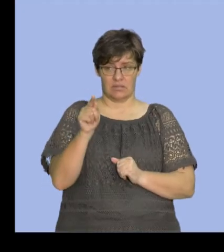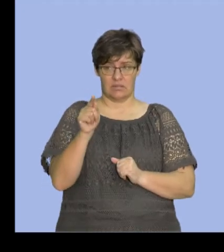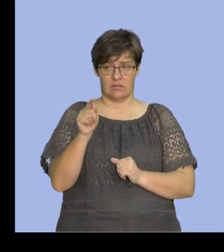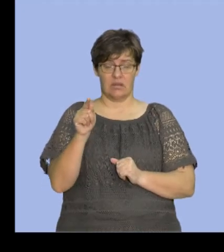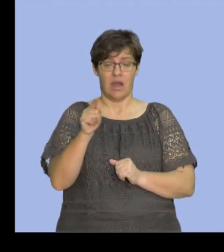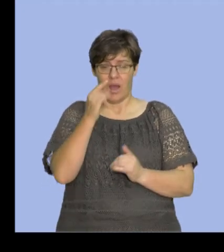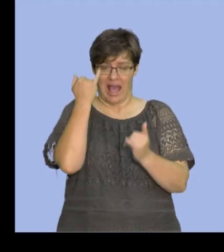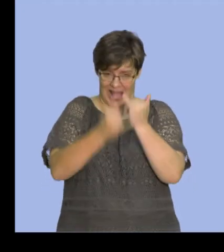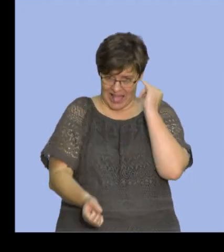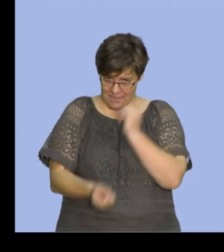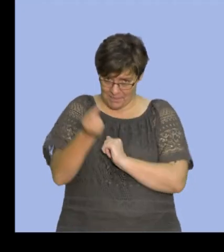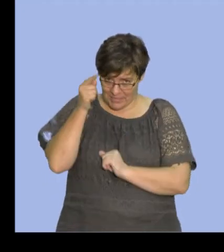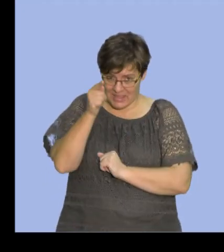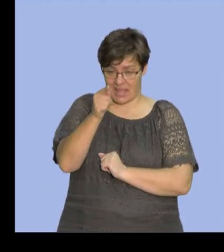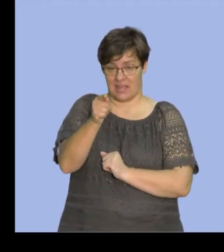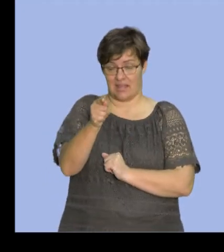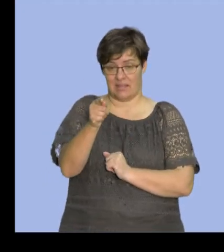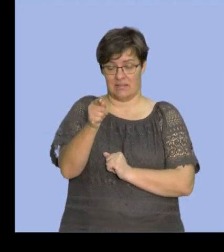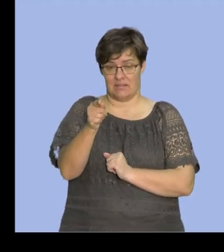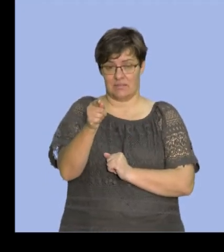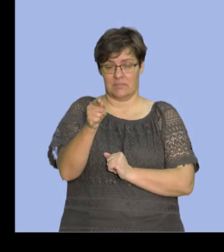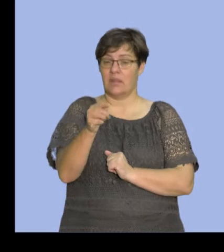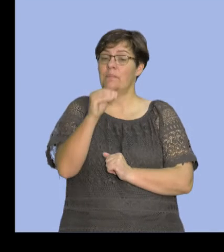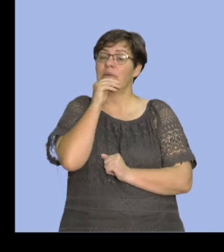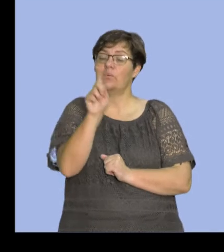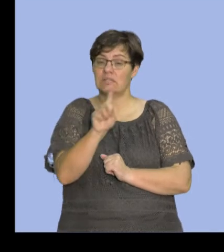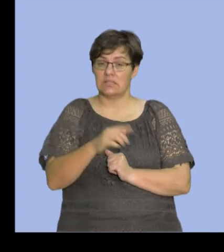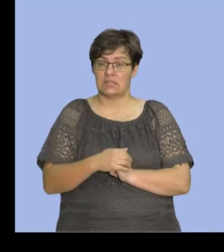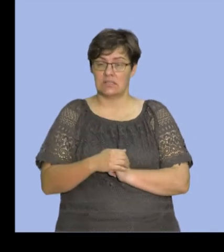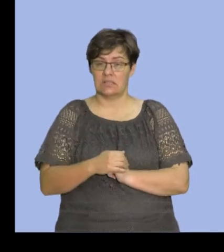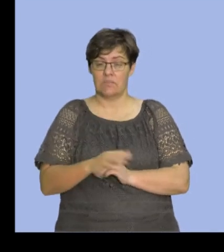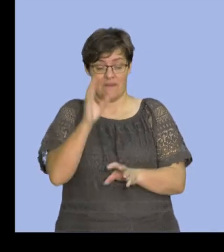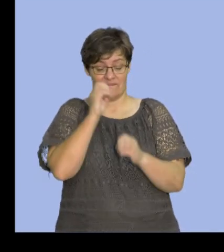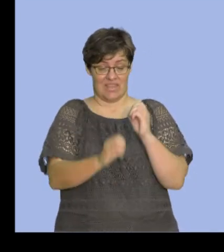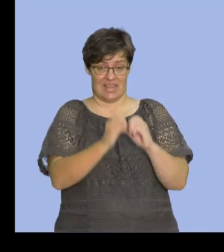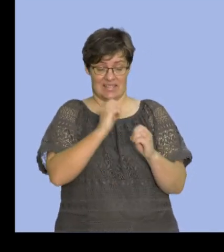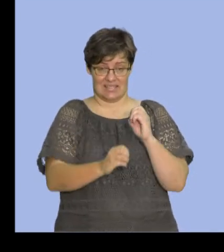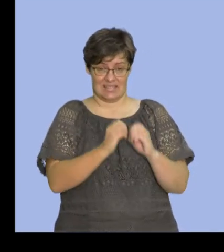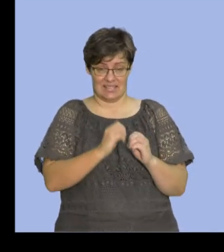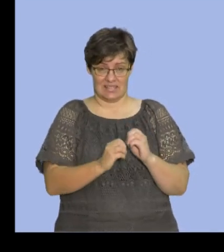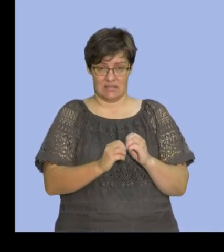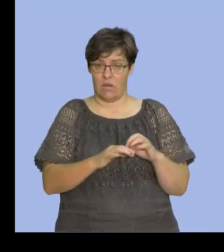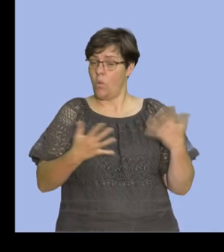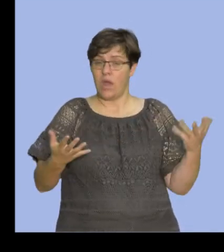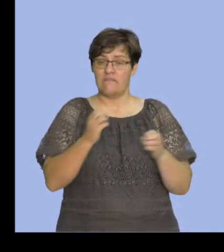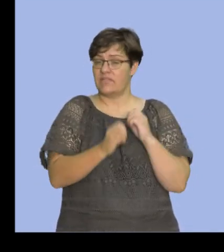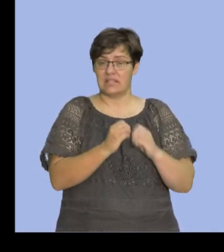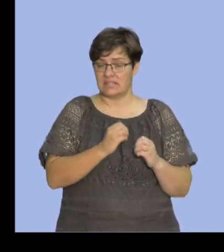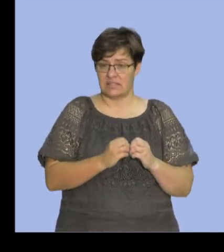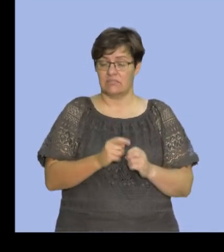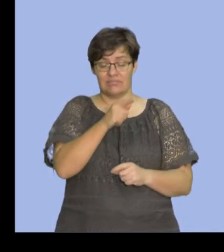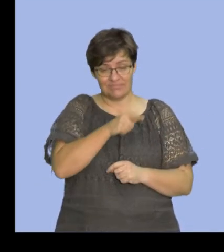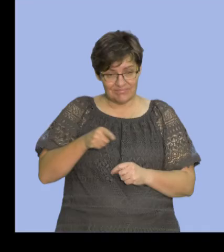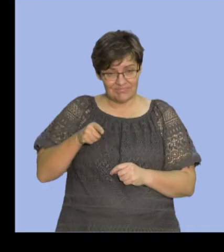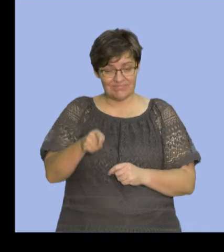That's where the error is. Obviously, it means when we are fixing, where are we going to fix? We're going to